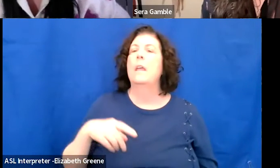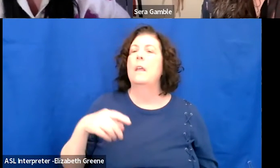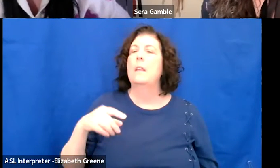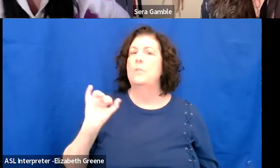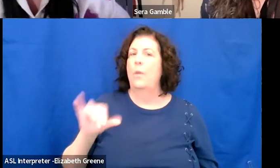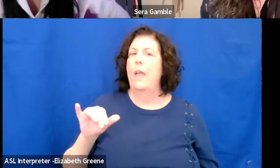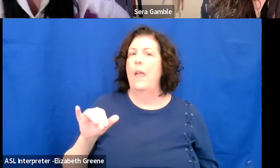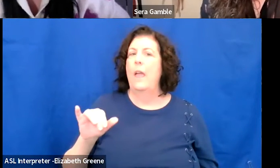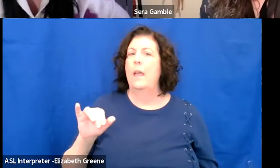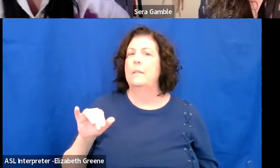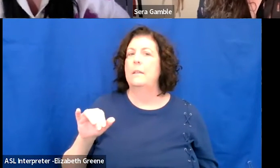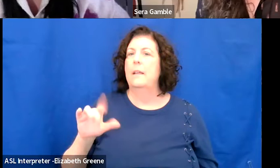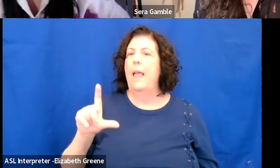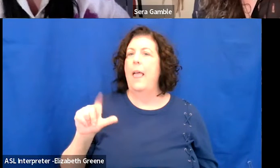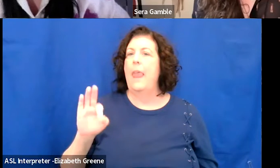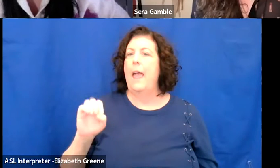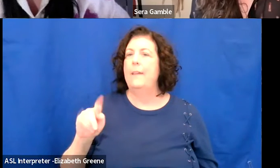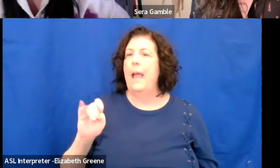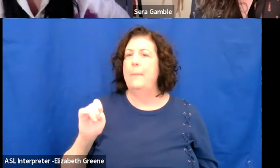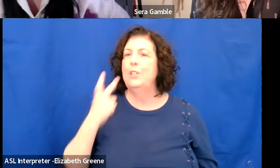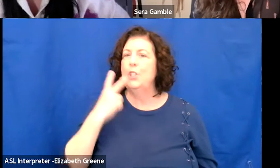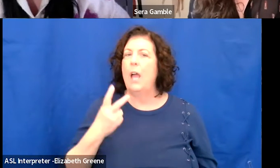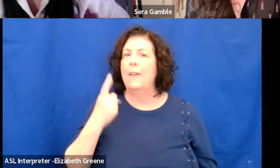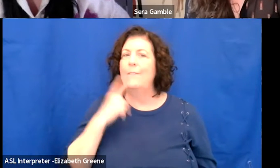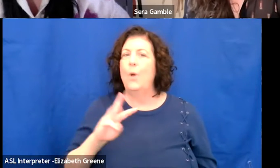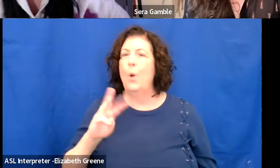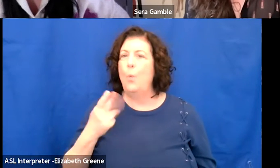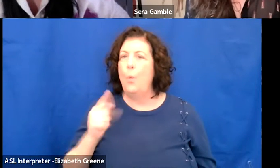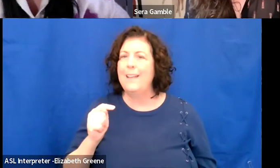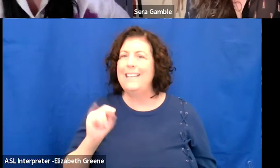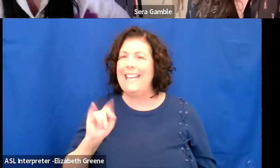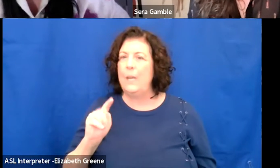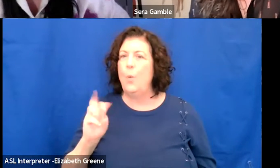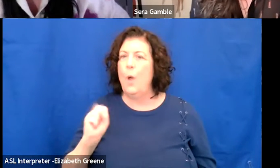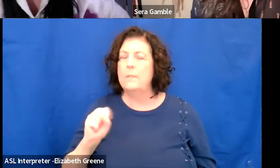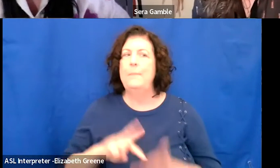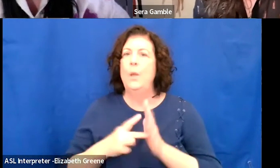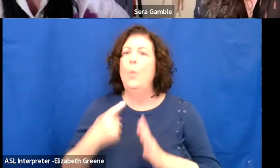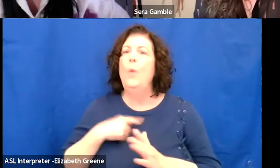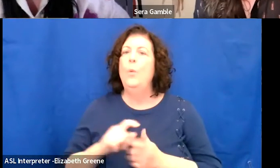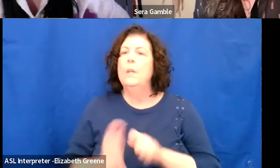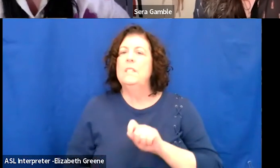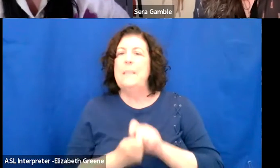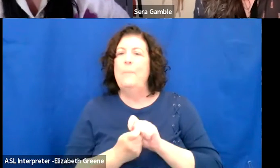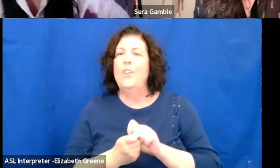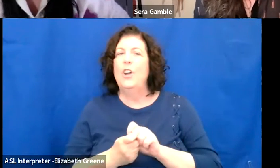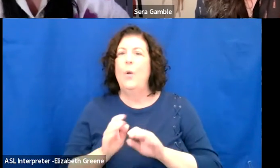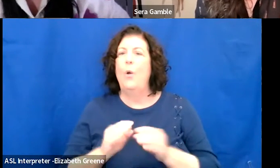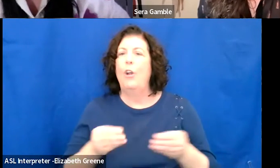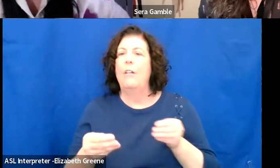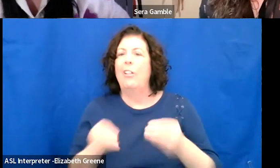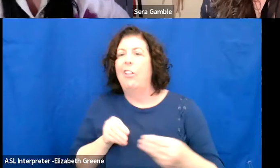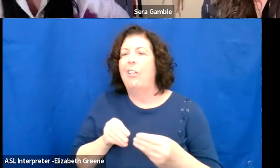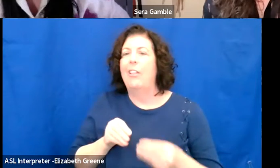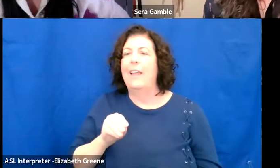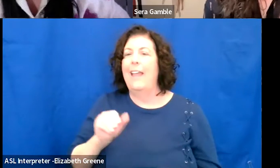they saw it really for what it was. In a way, we were subverting a Lifetime movie. Yeah. And they were all for it. They were